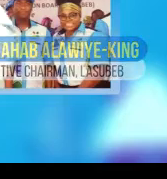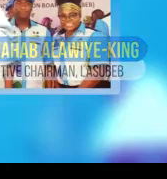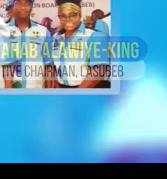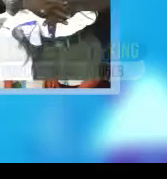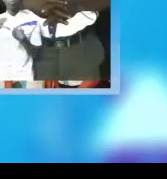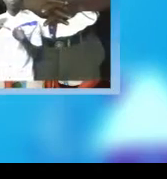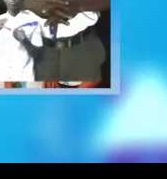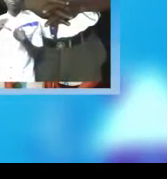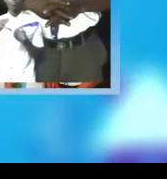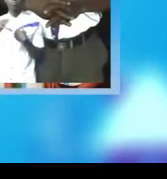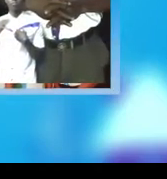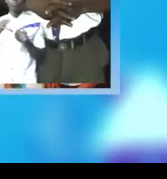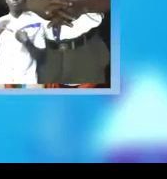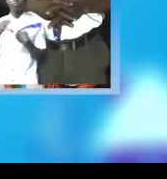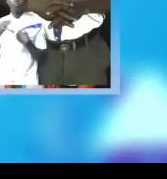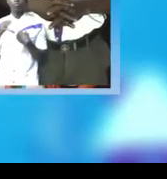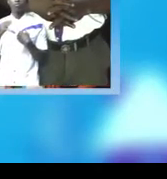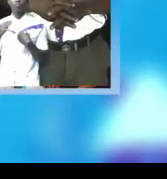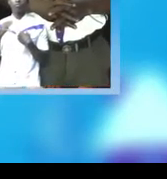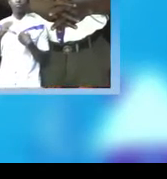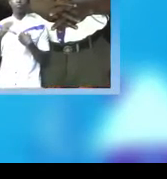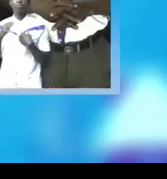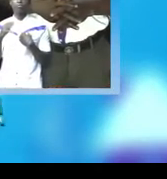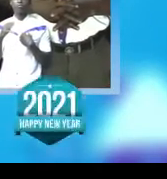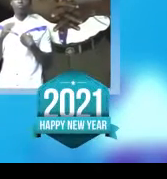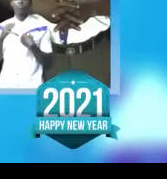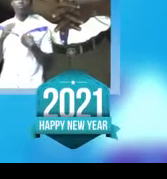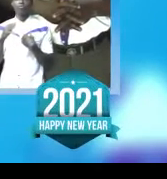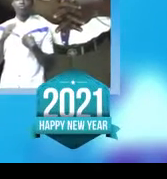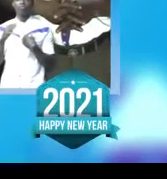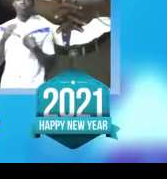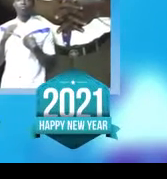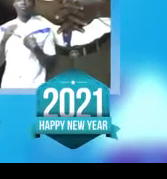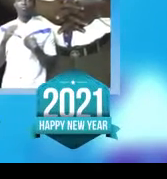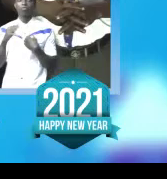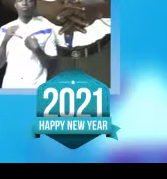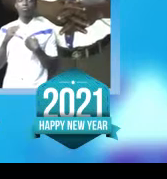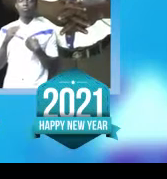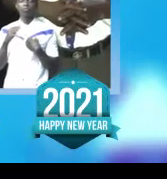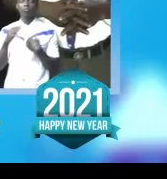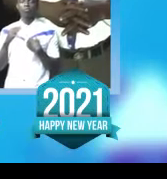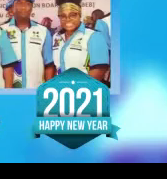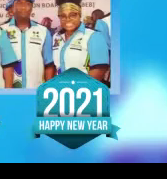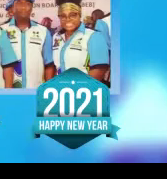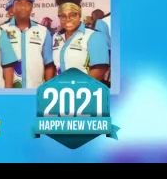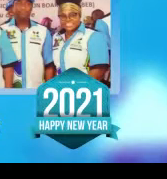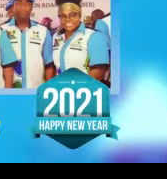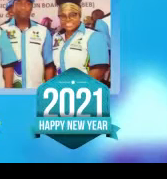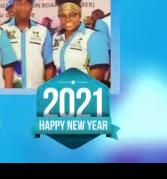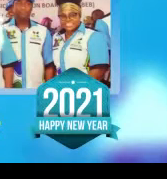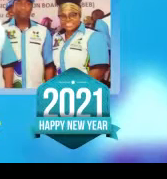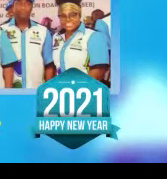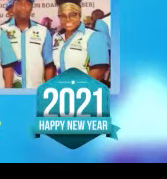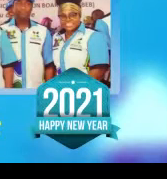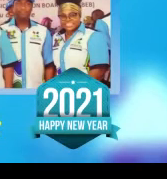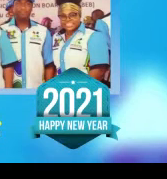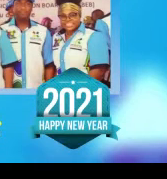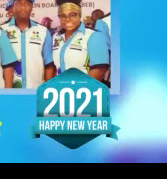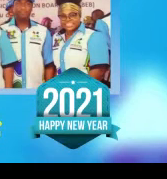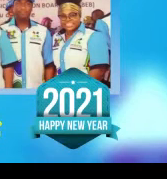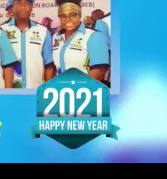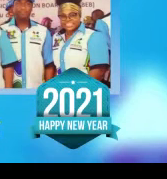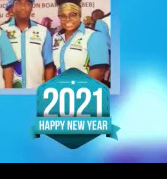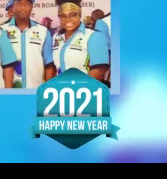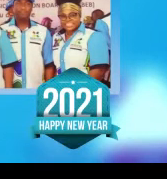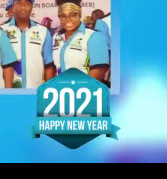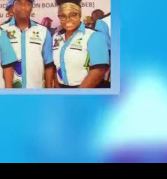were shut. My sincere appreciation to the entire management and staff of LASUBED and the education family for their hard work and